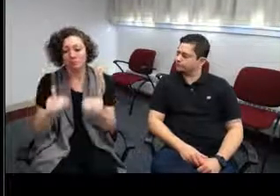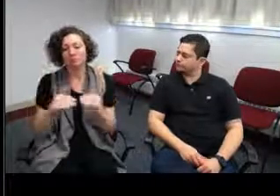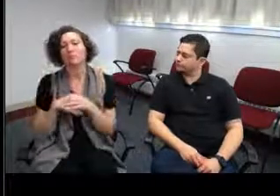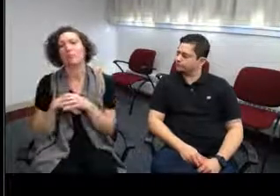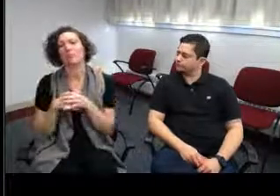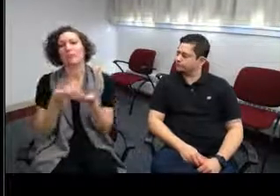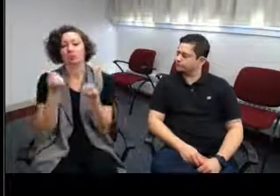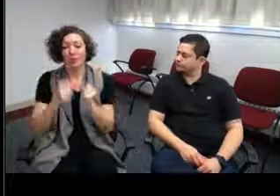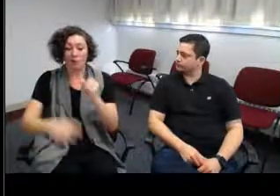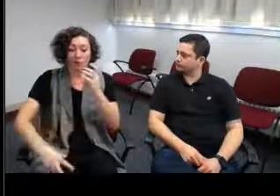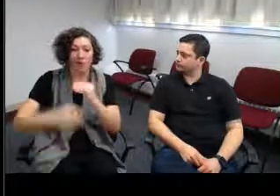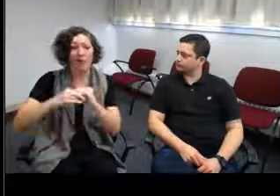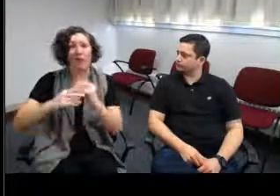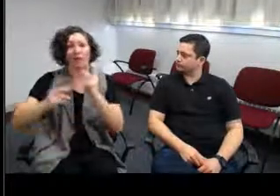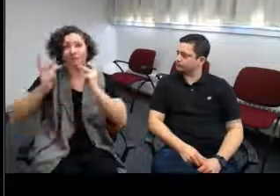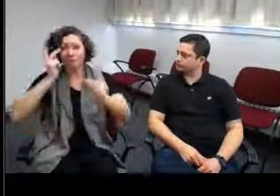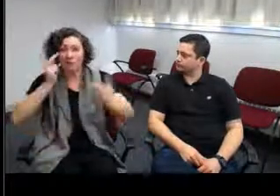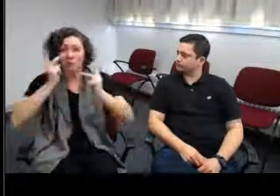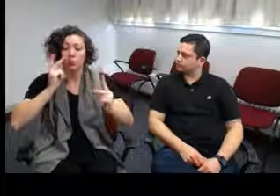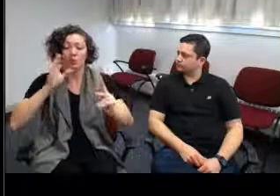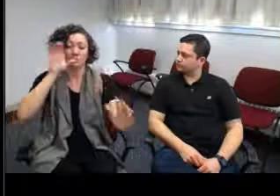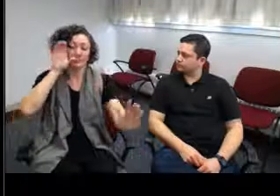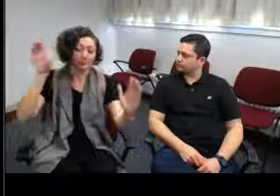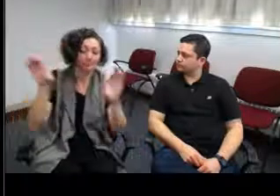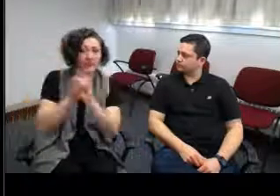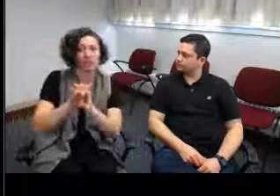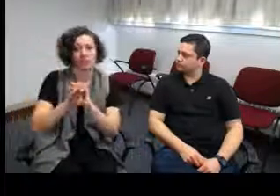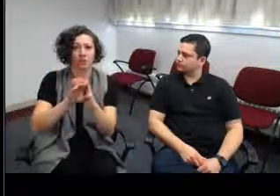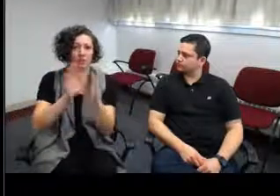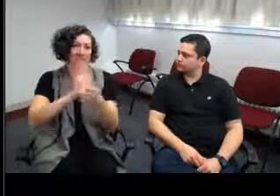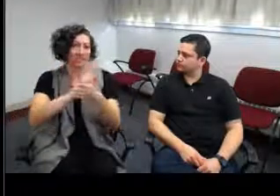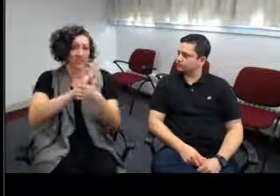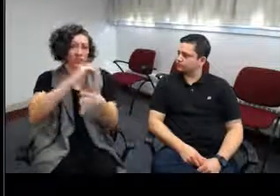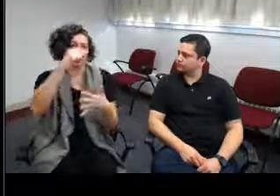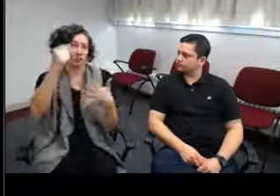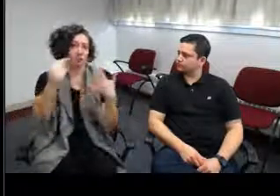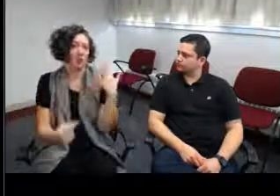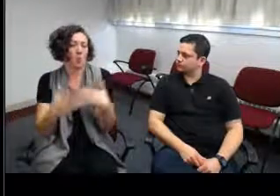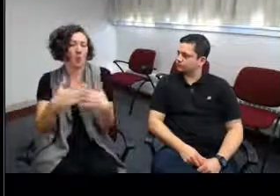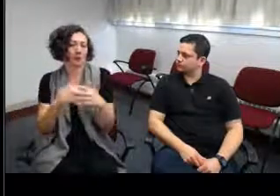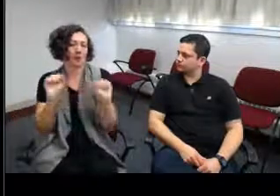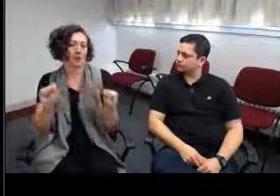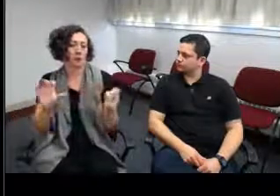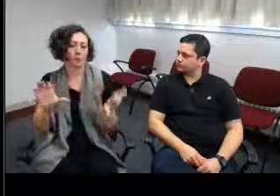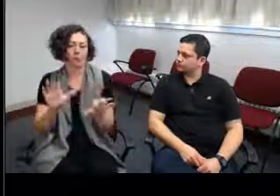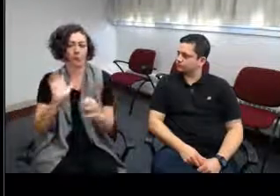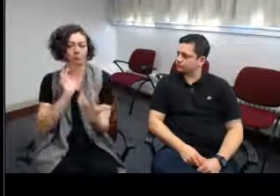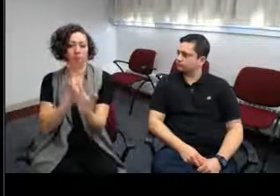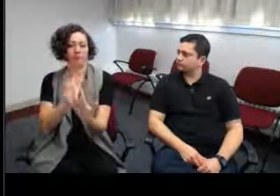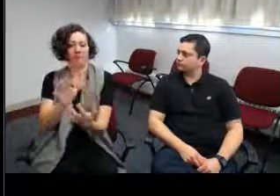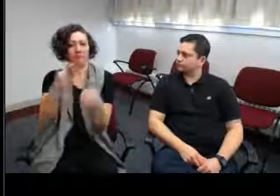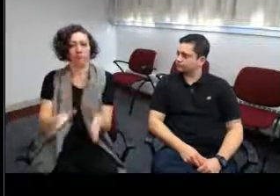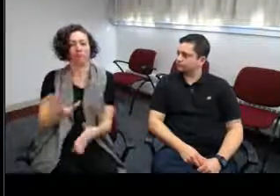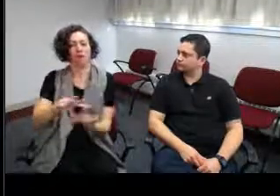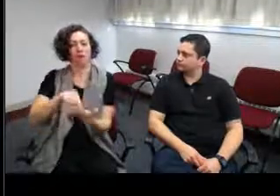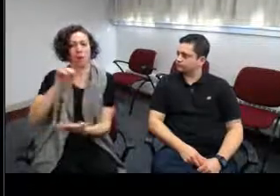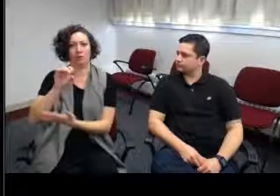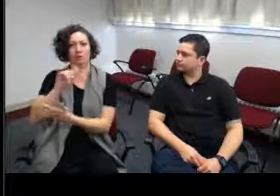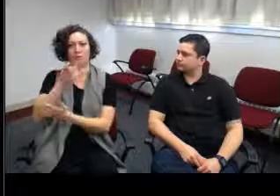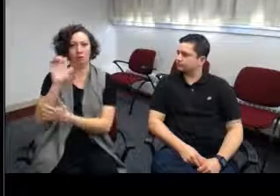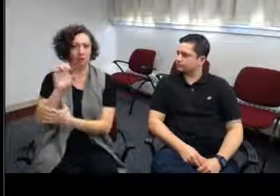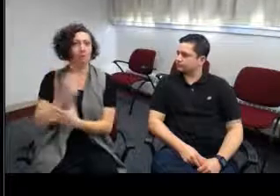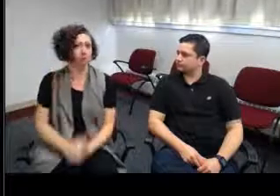it or replace it with American Sign Language. Try to add visuals and pictures, videos, whatever you can